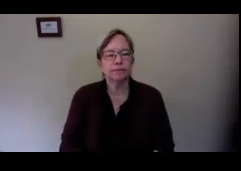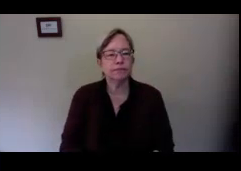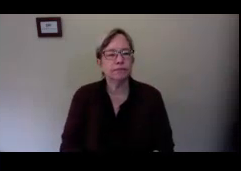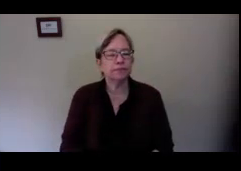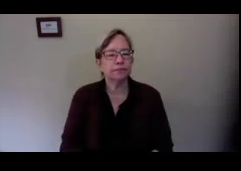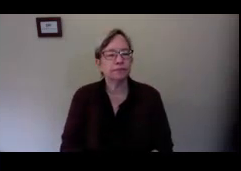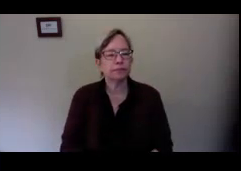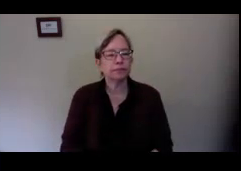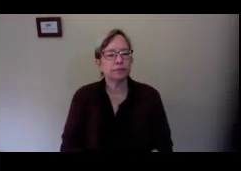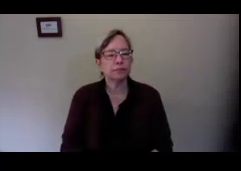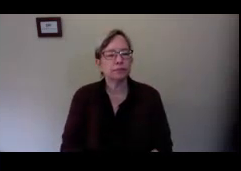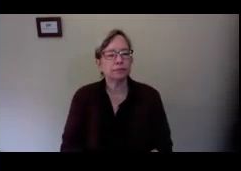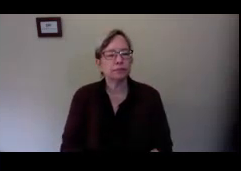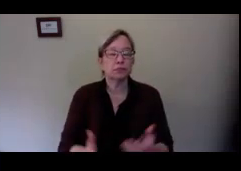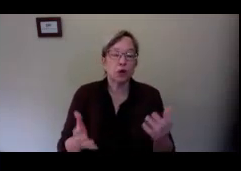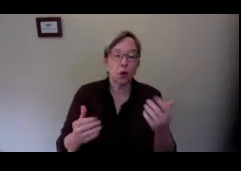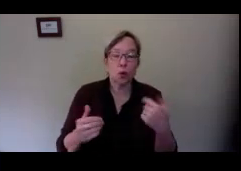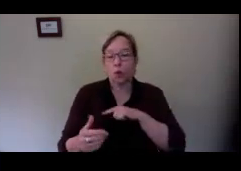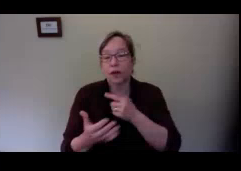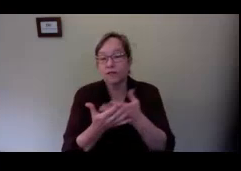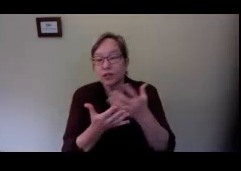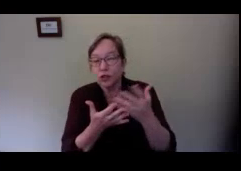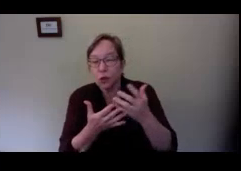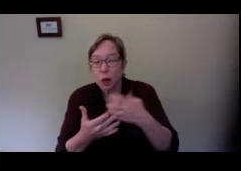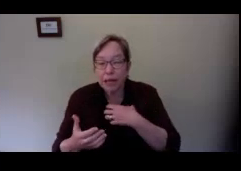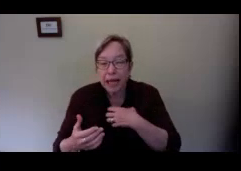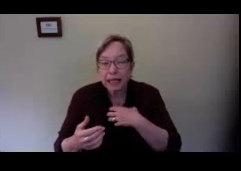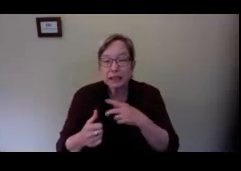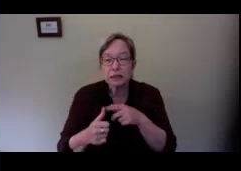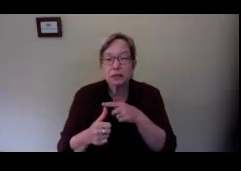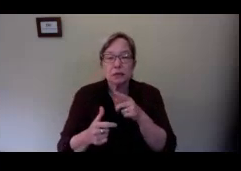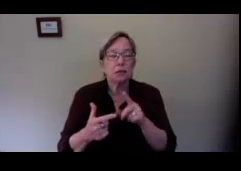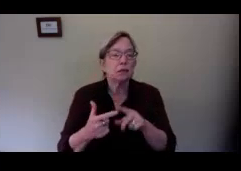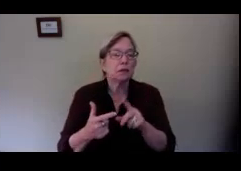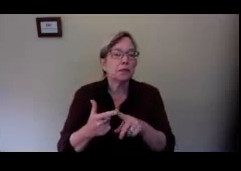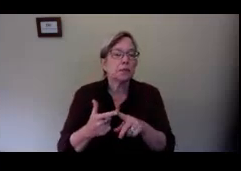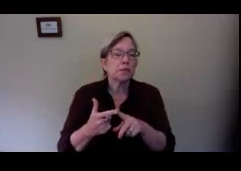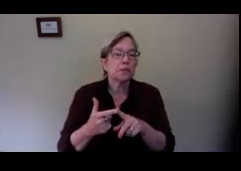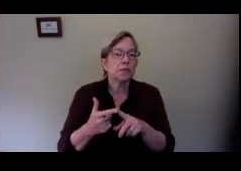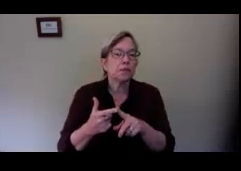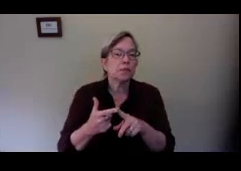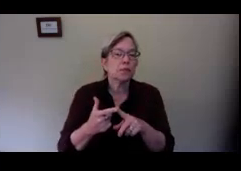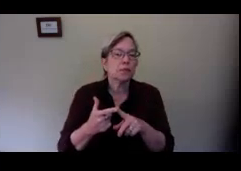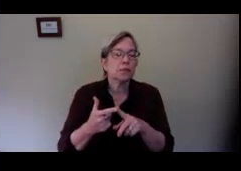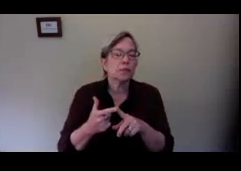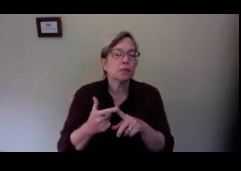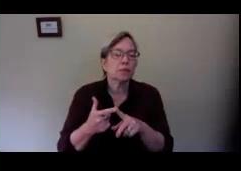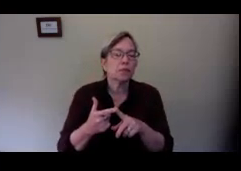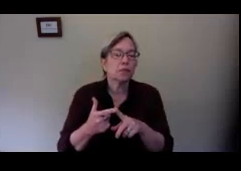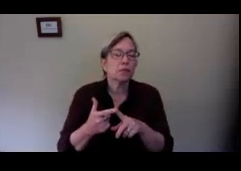This is how we filter out complaints when they come in generally. This is how we